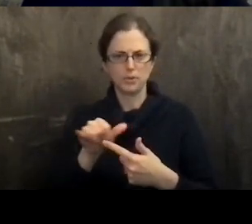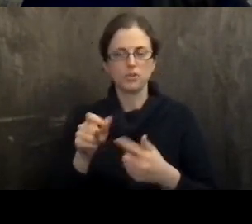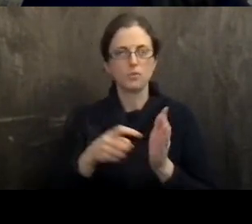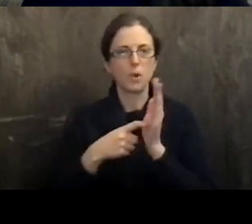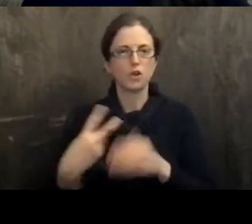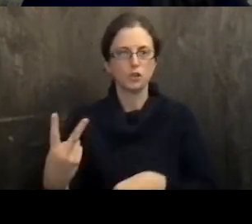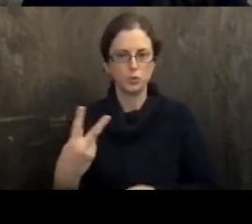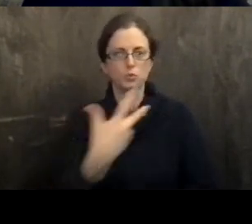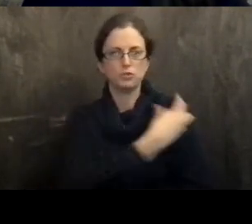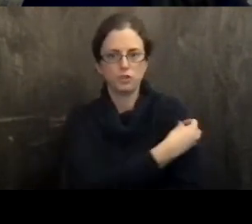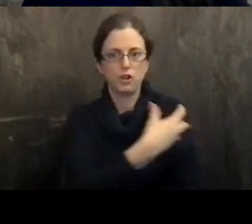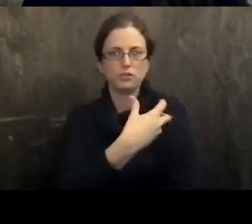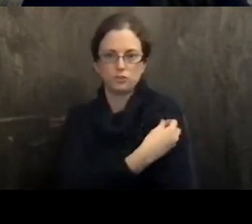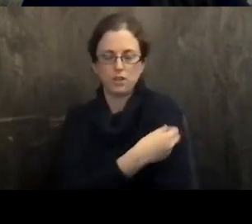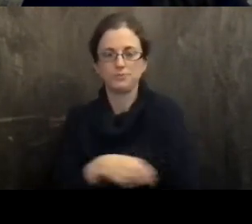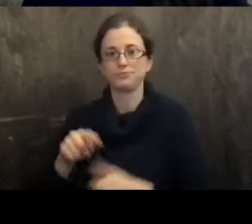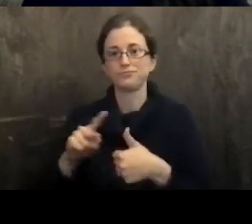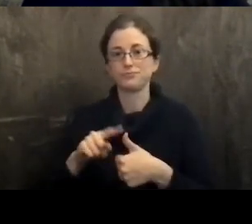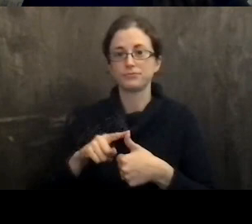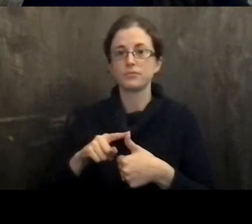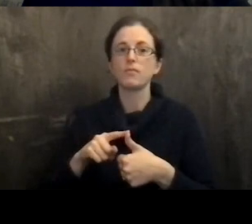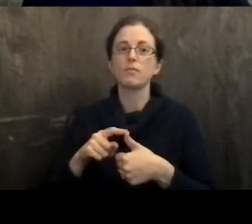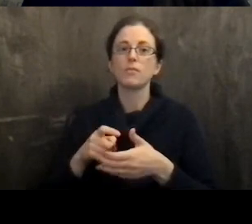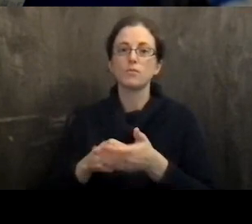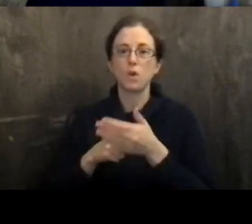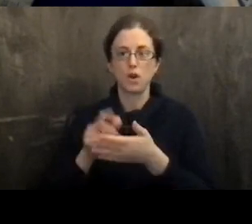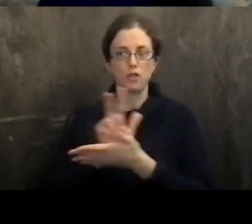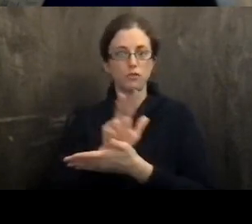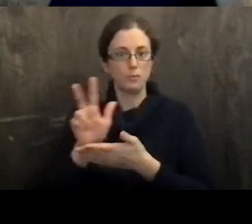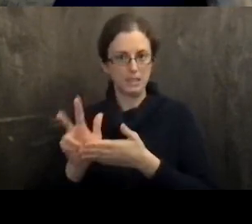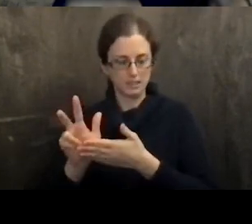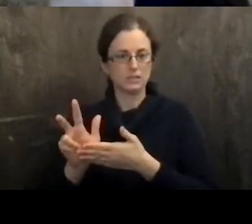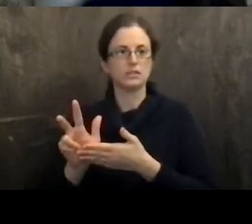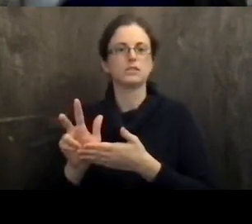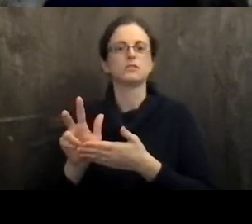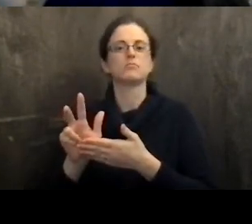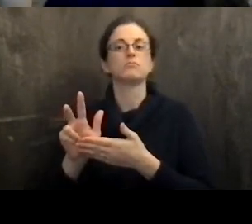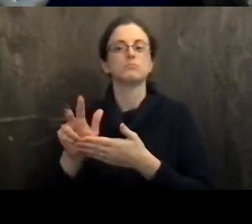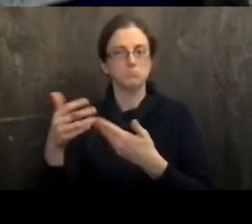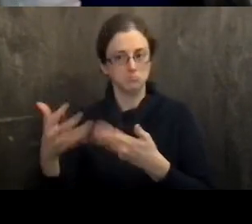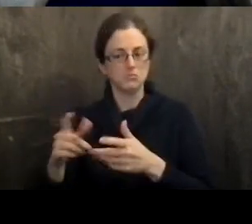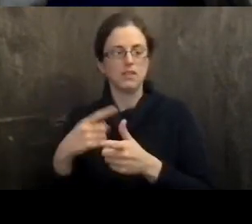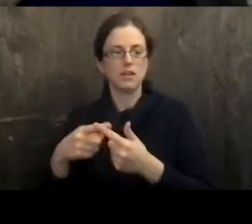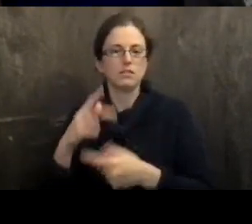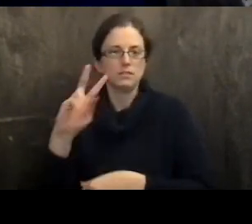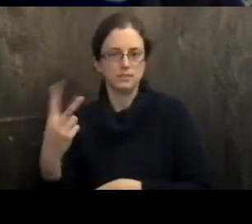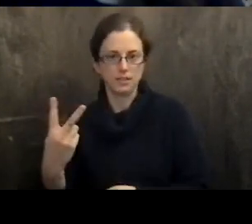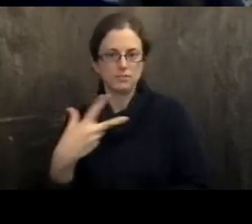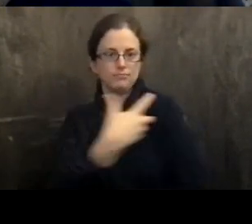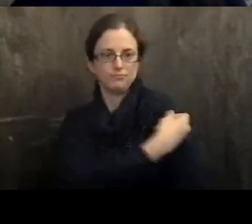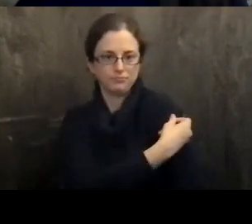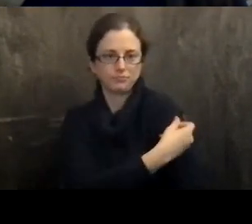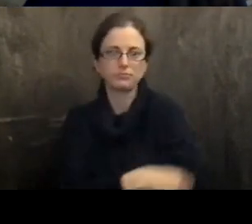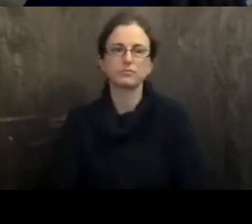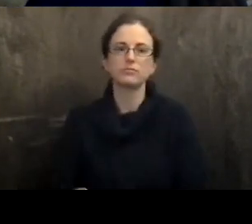For Moderna, they have to be 4 weeks apart. Now, if you get your second dose a little bit